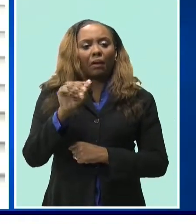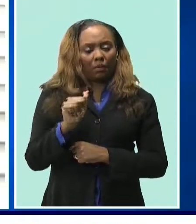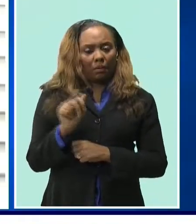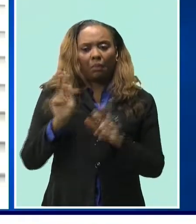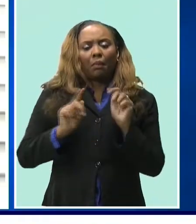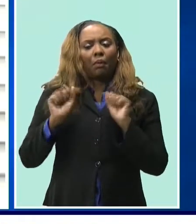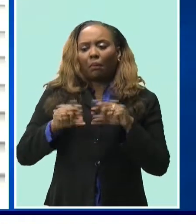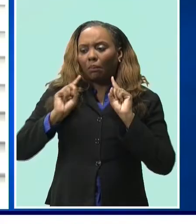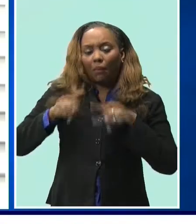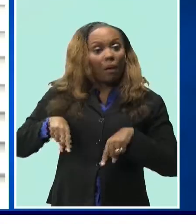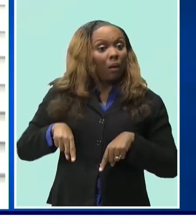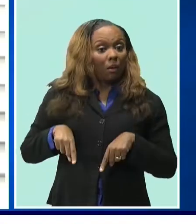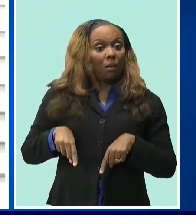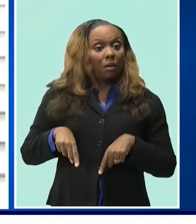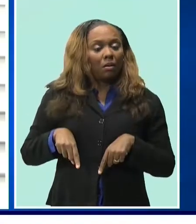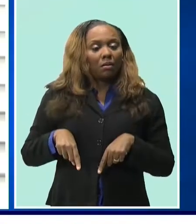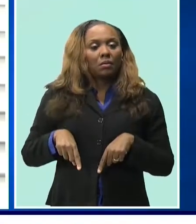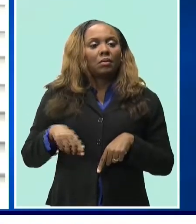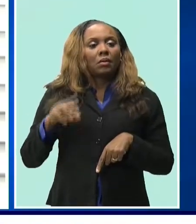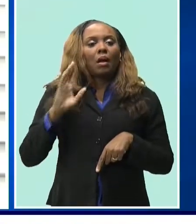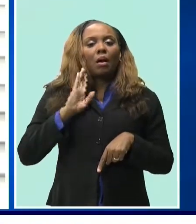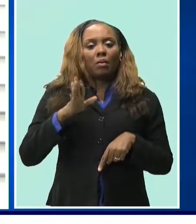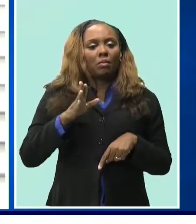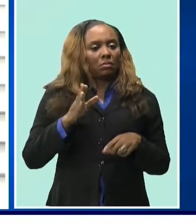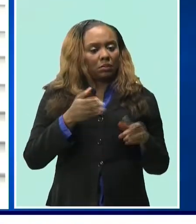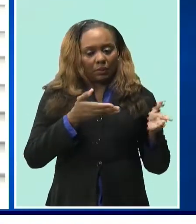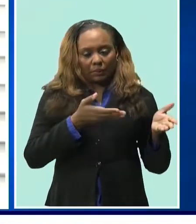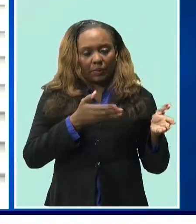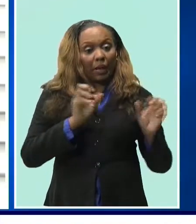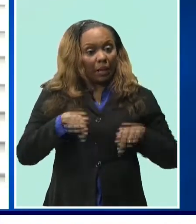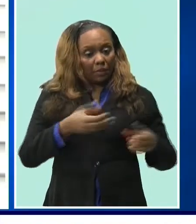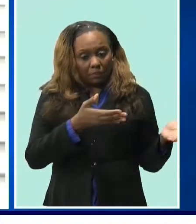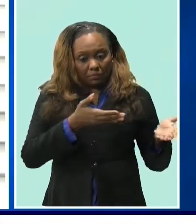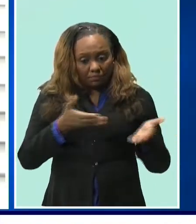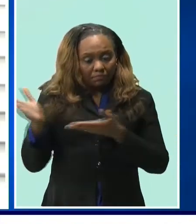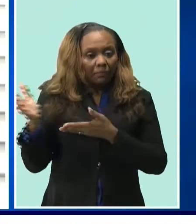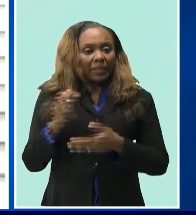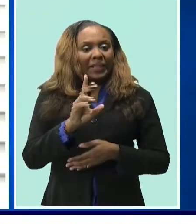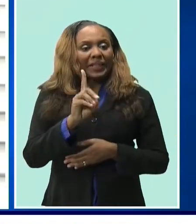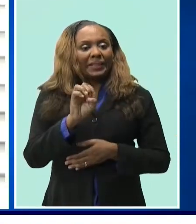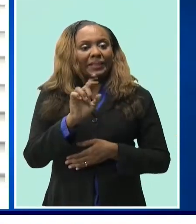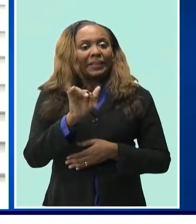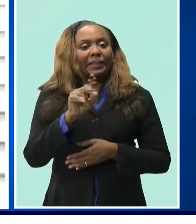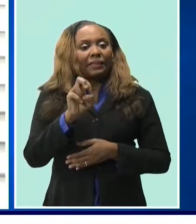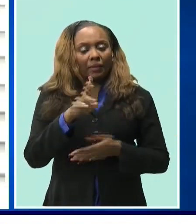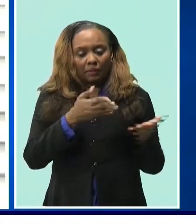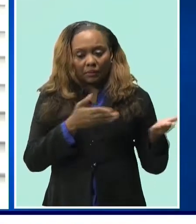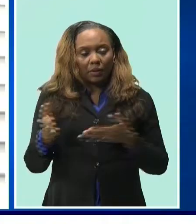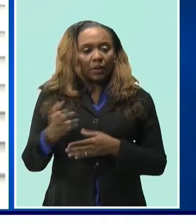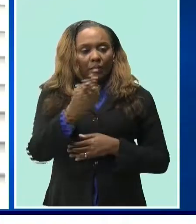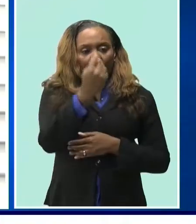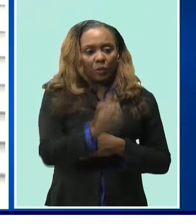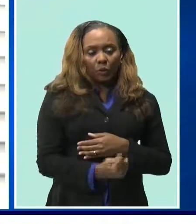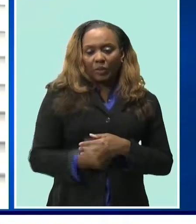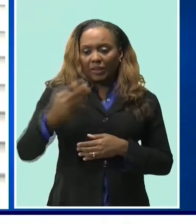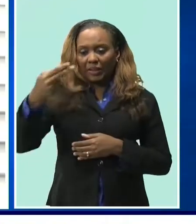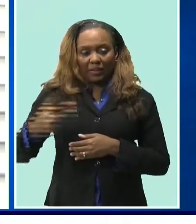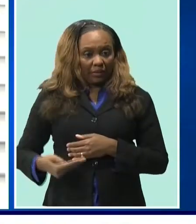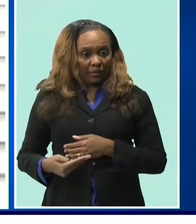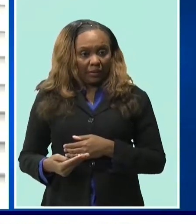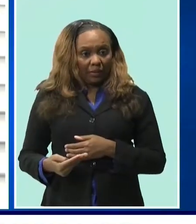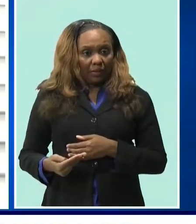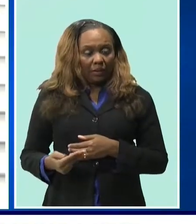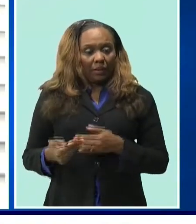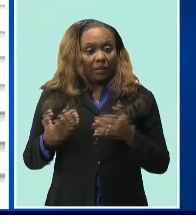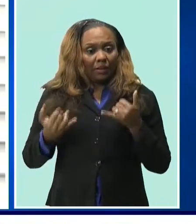place orders. There will be deliveries 2 days a week, which will be Tuesdays and Thursdays. Today being